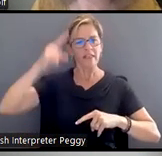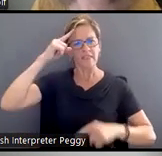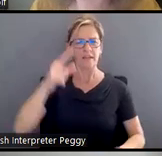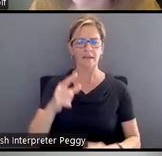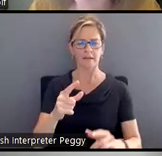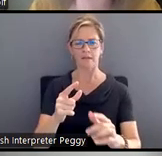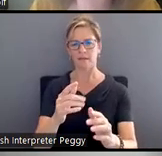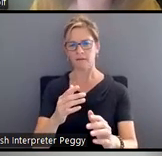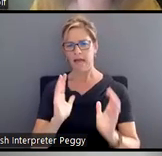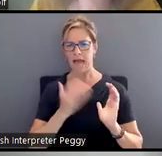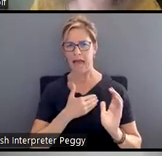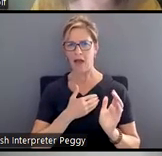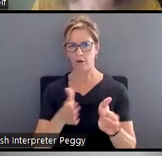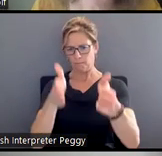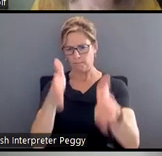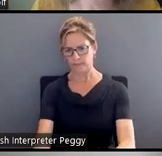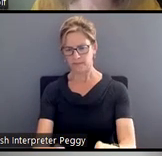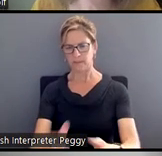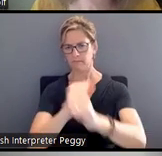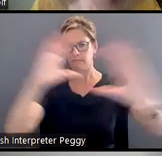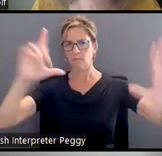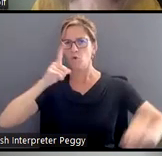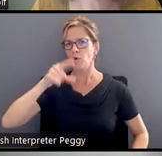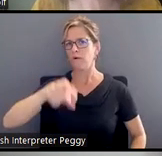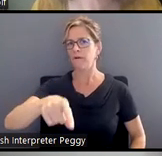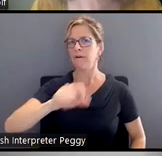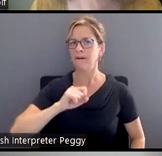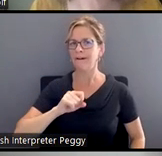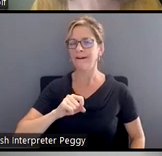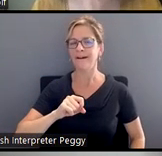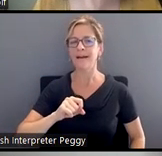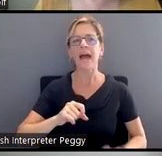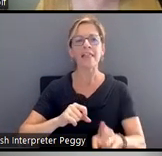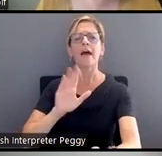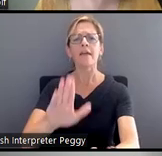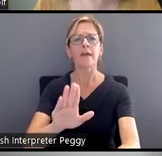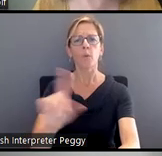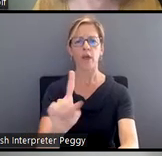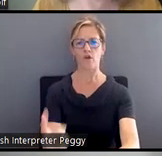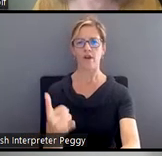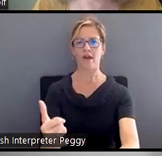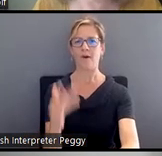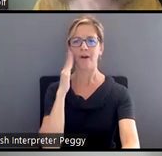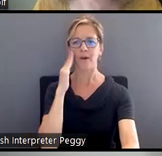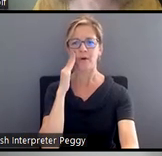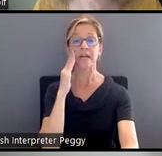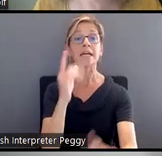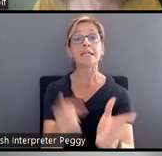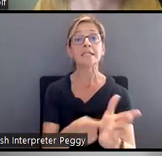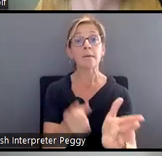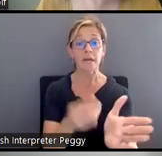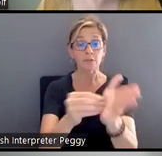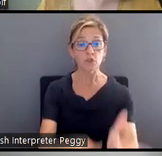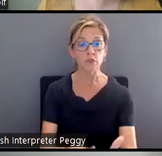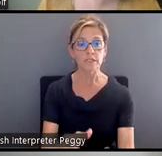Where are they now? Sometimes we offer things to learners that feel like Mount Everest.